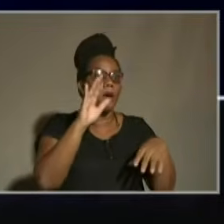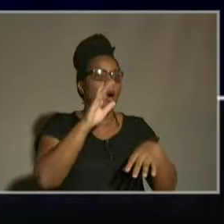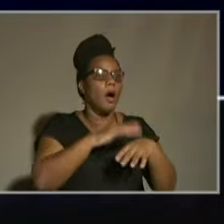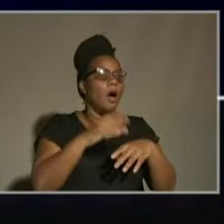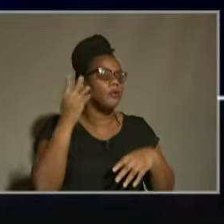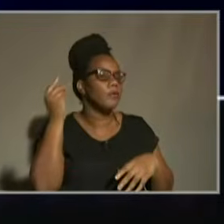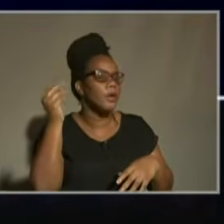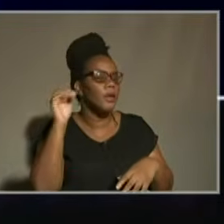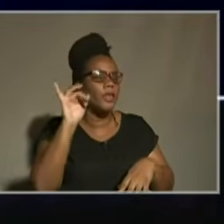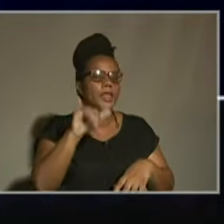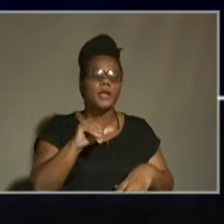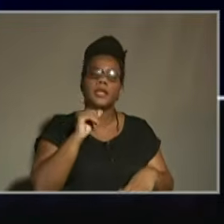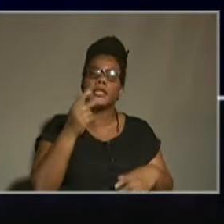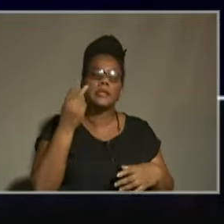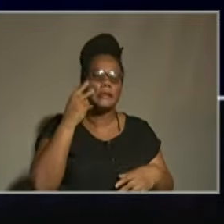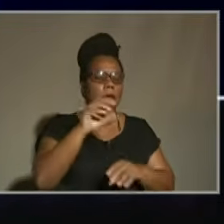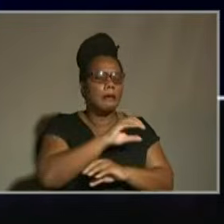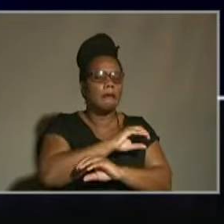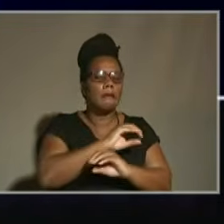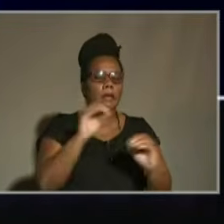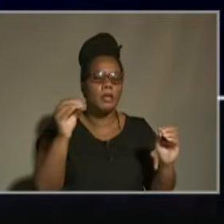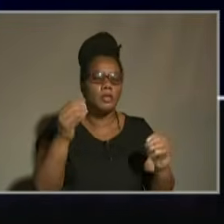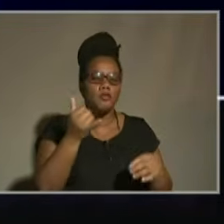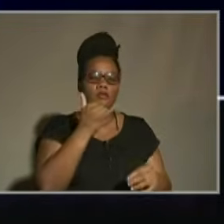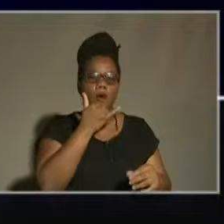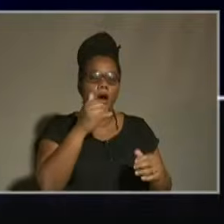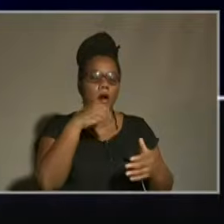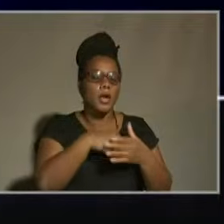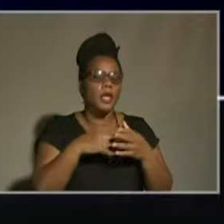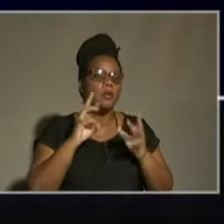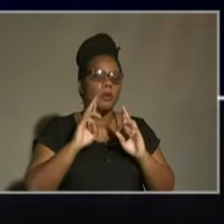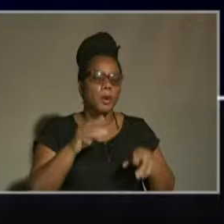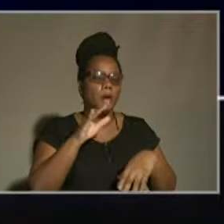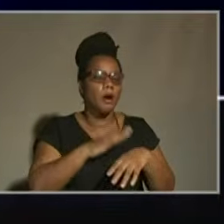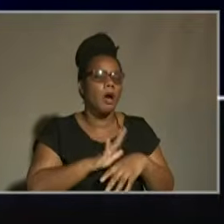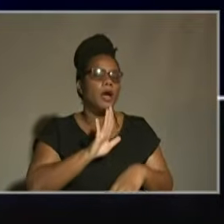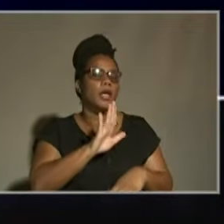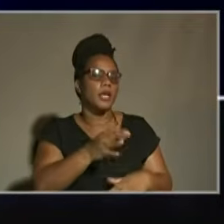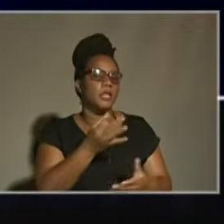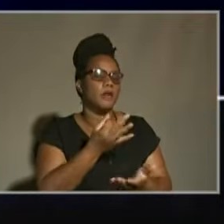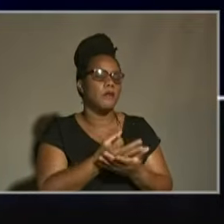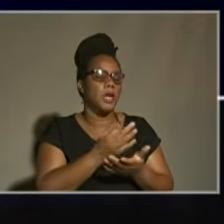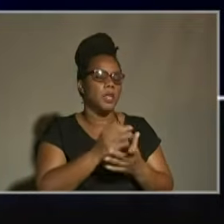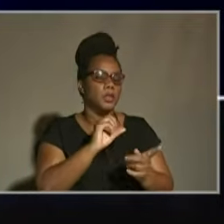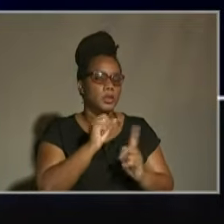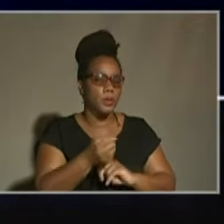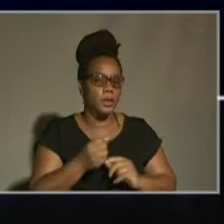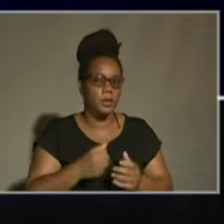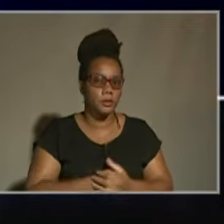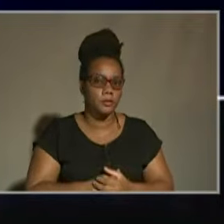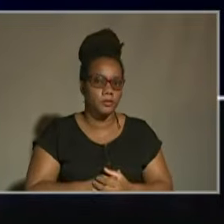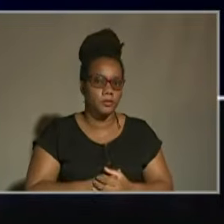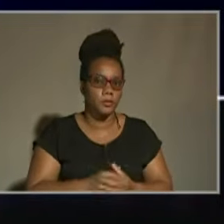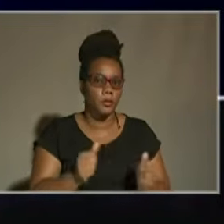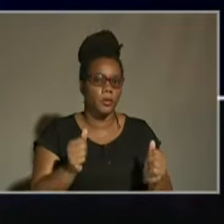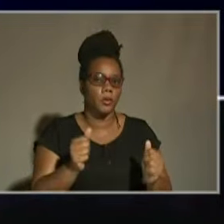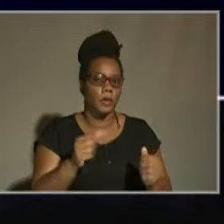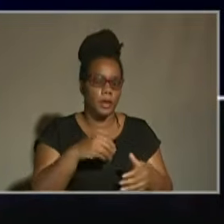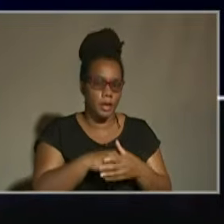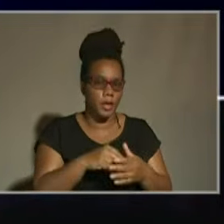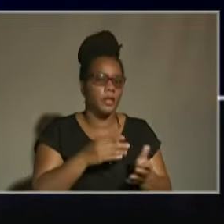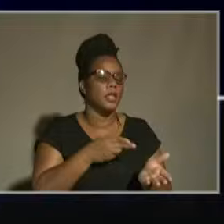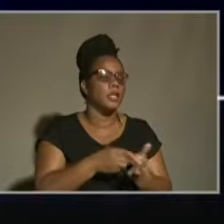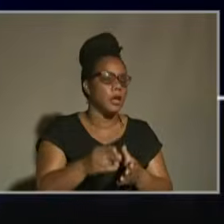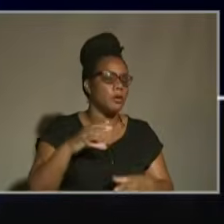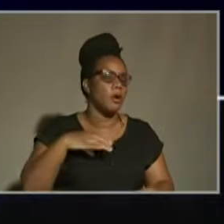that he didn't see anything wrong in the report on Mr. Holness's financial situation, the Integrity Commission's